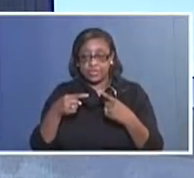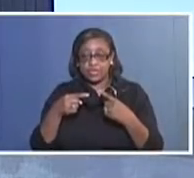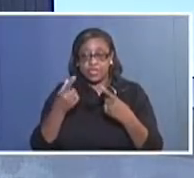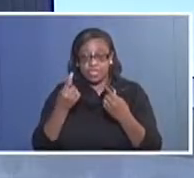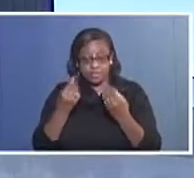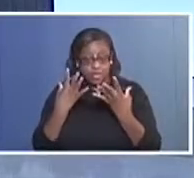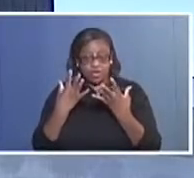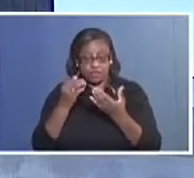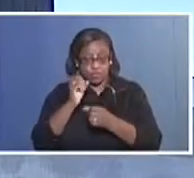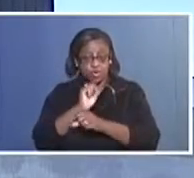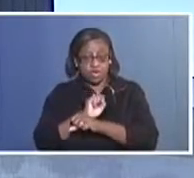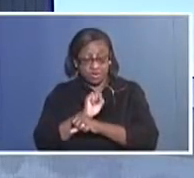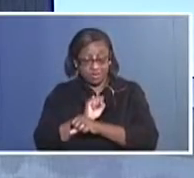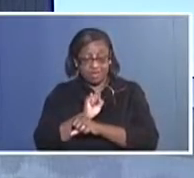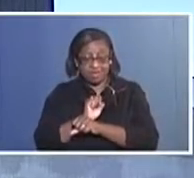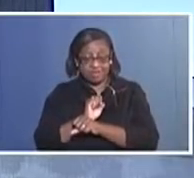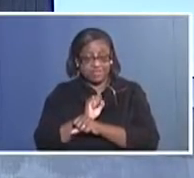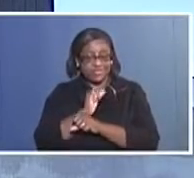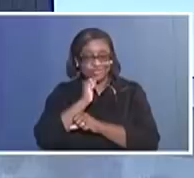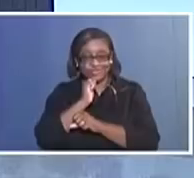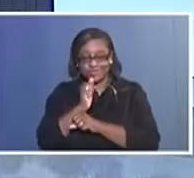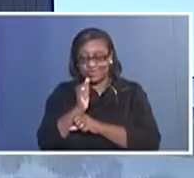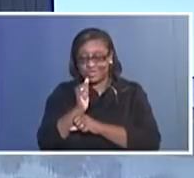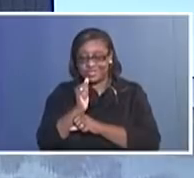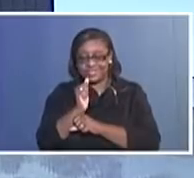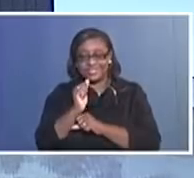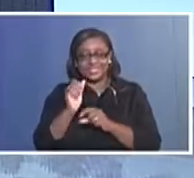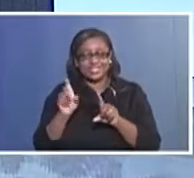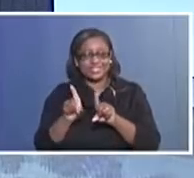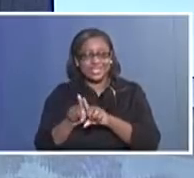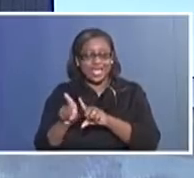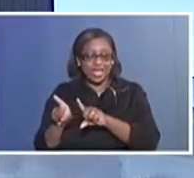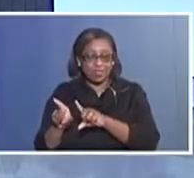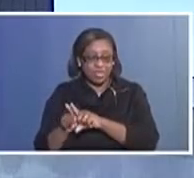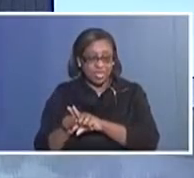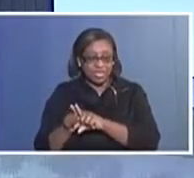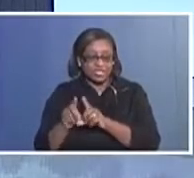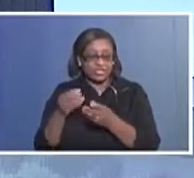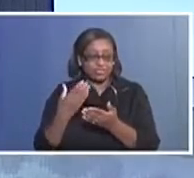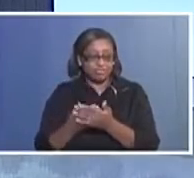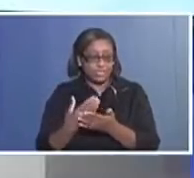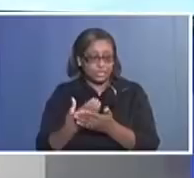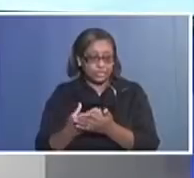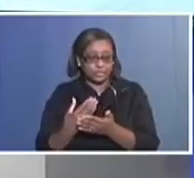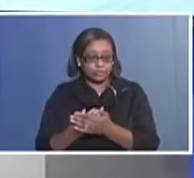of work carried out doesn't translate into the amount of money involved.